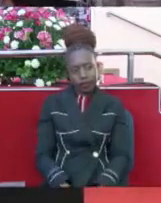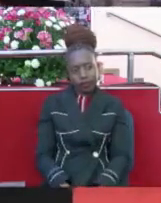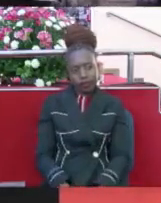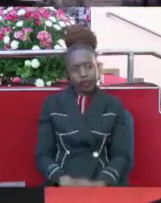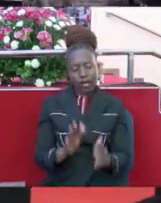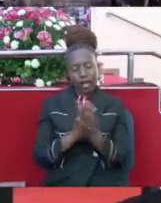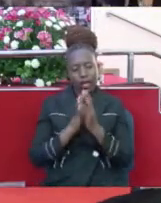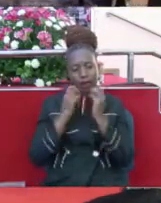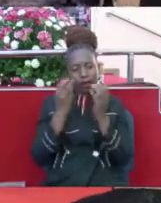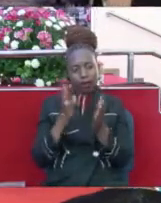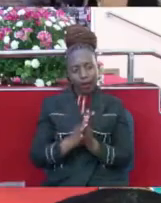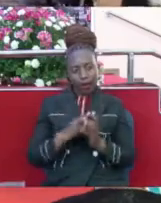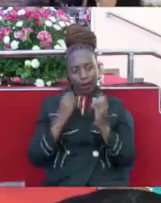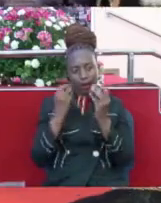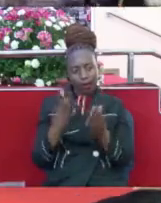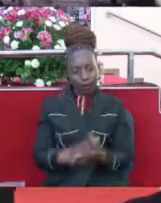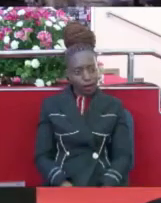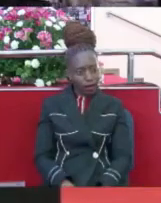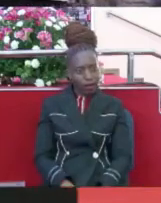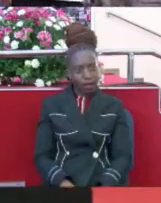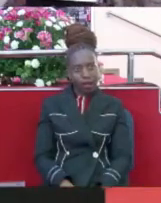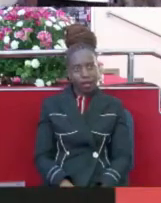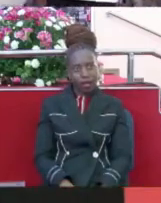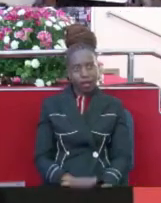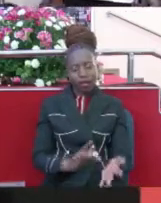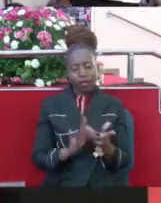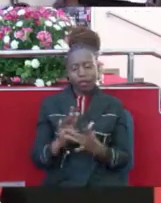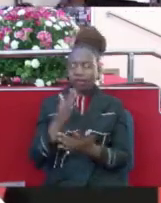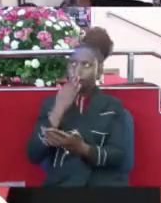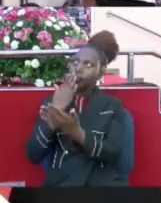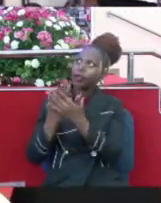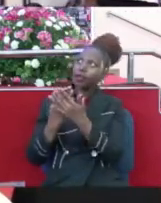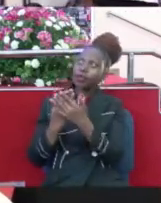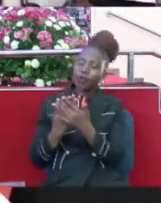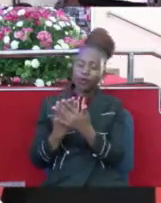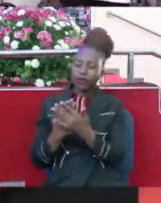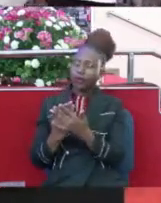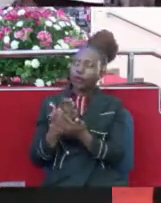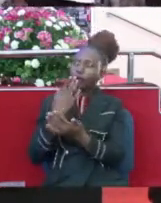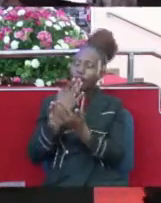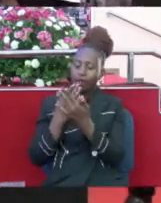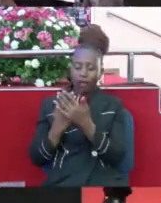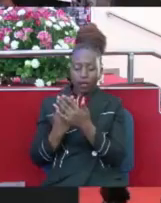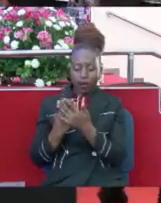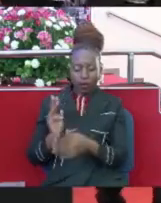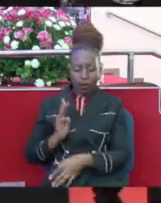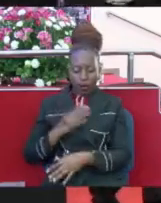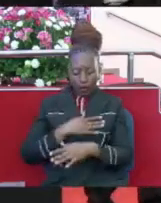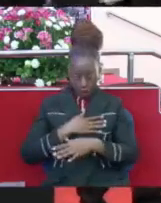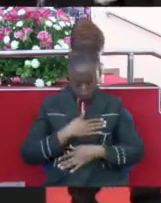anointing. Hallelujah, hallelujah. Oh Jesus, we thank you. Jesus, we honor you today.